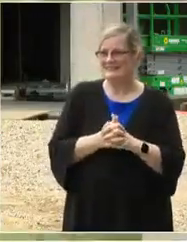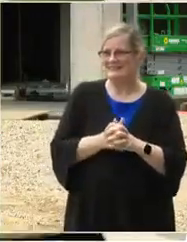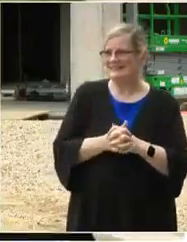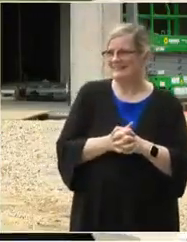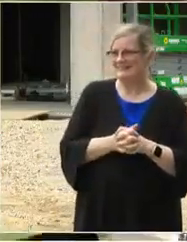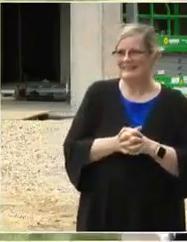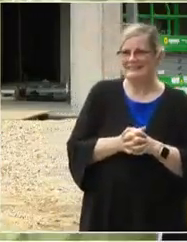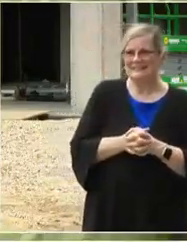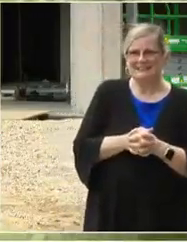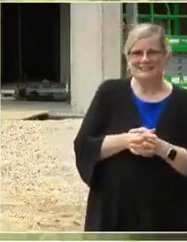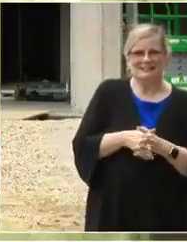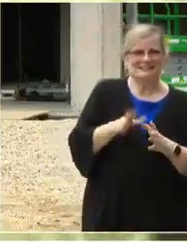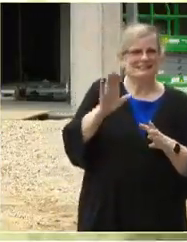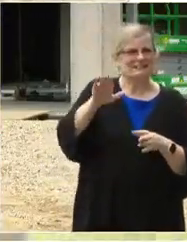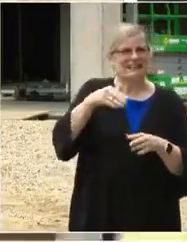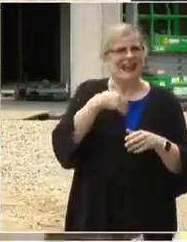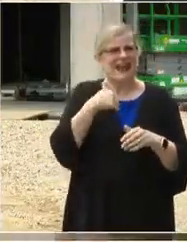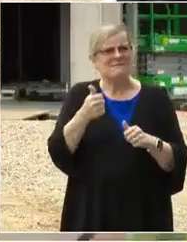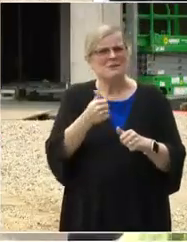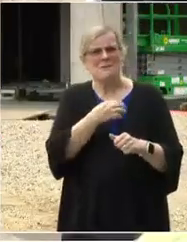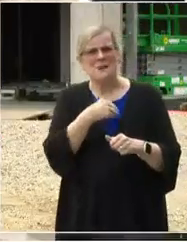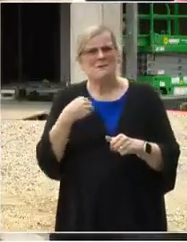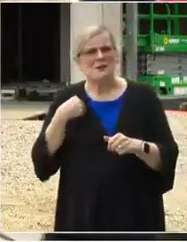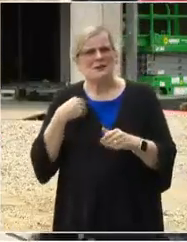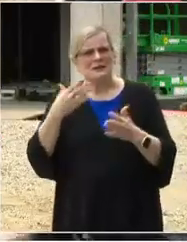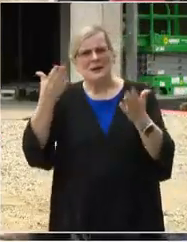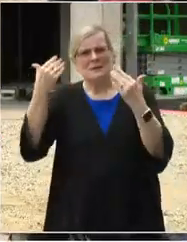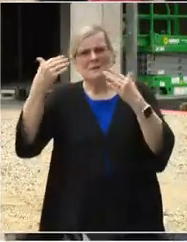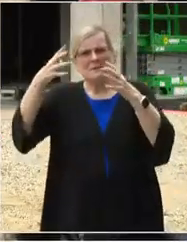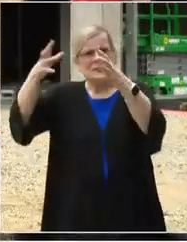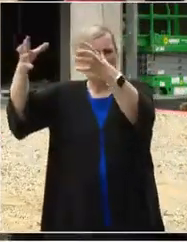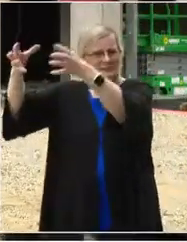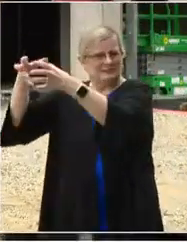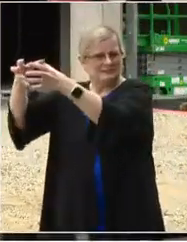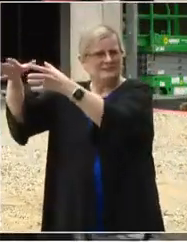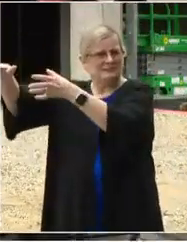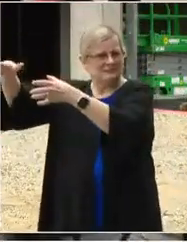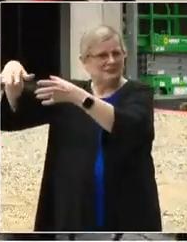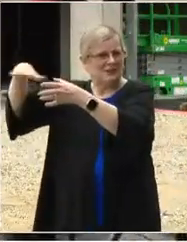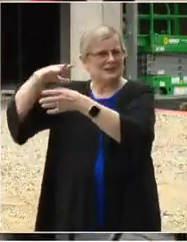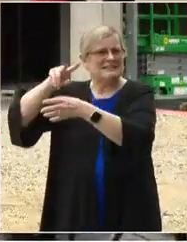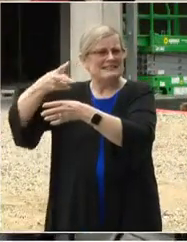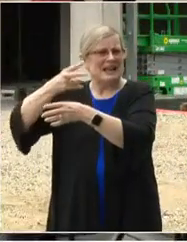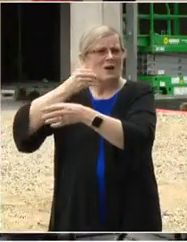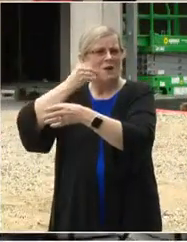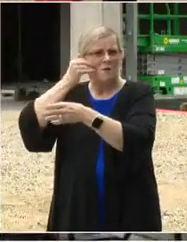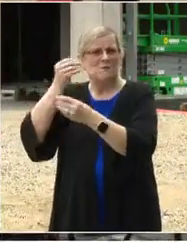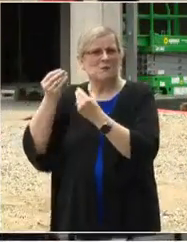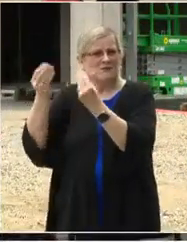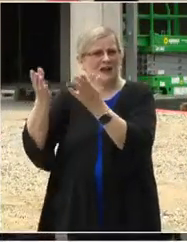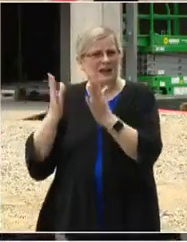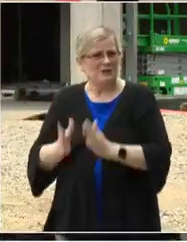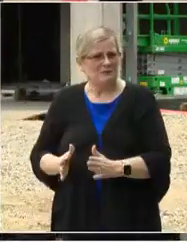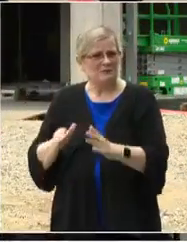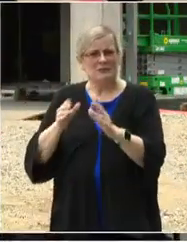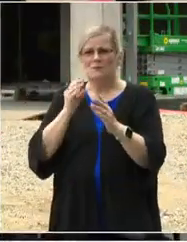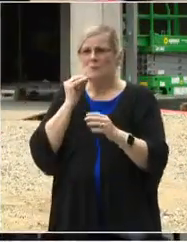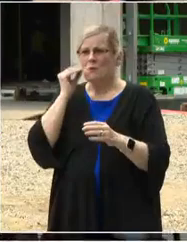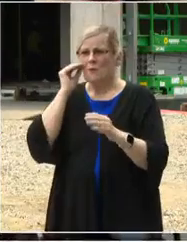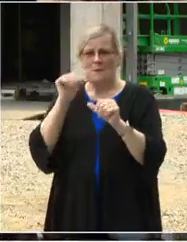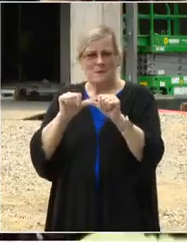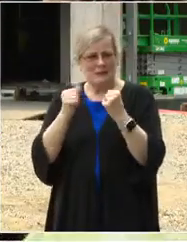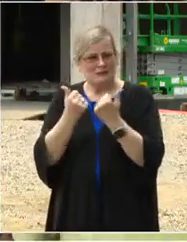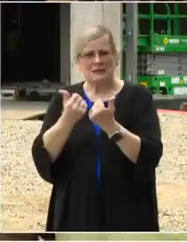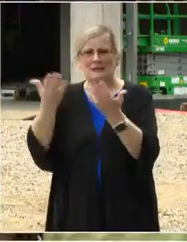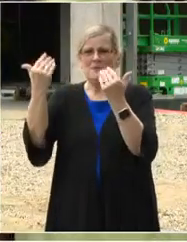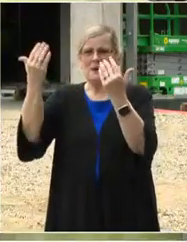We have community members come on up, and then we'll have our housing providers and our housing agencies. So really, everybody, come on up.